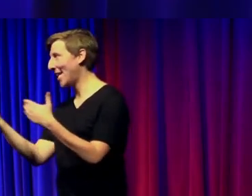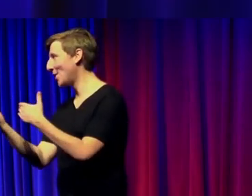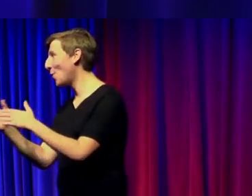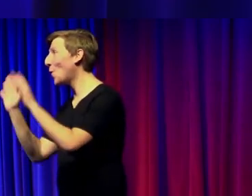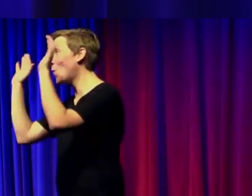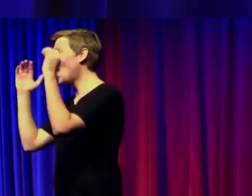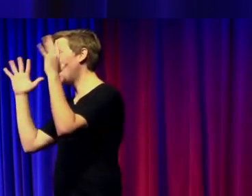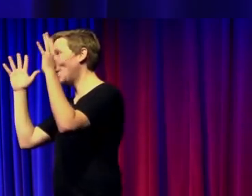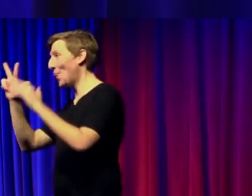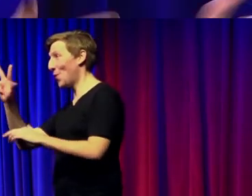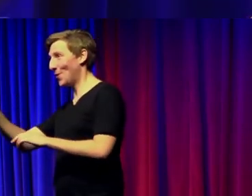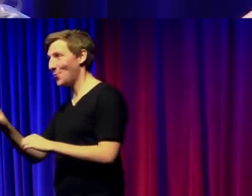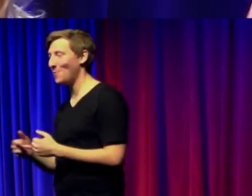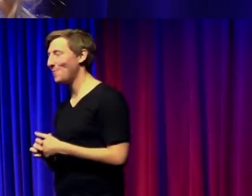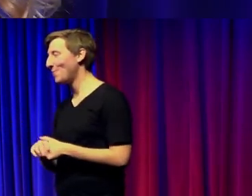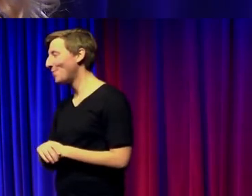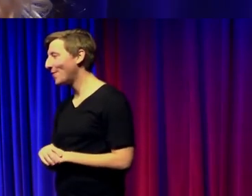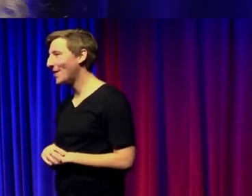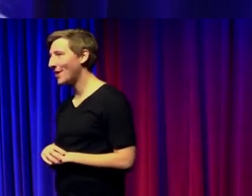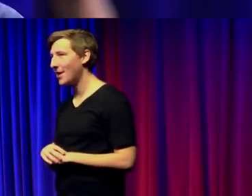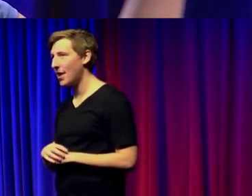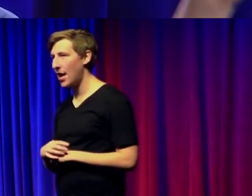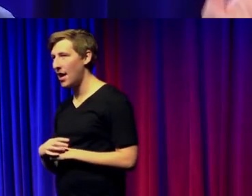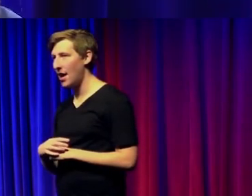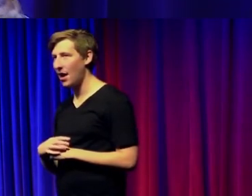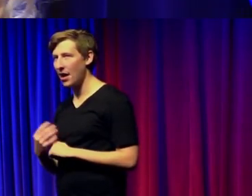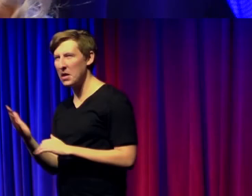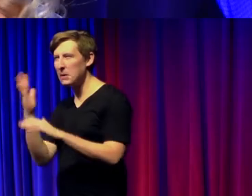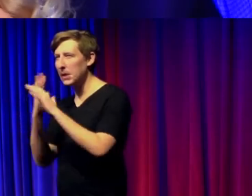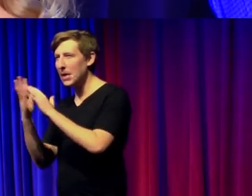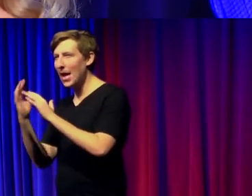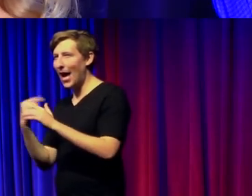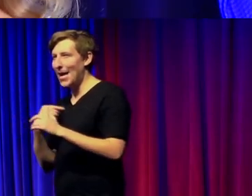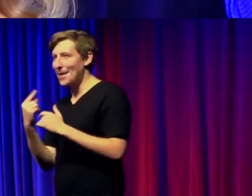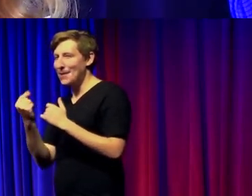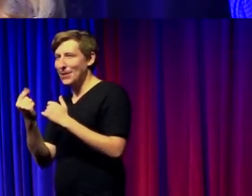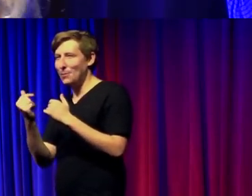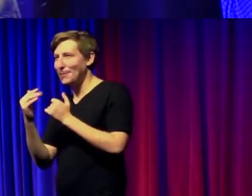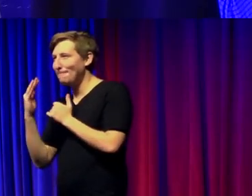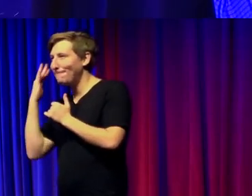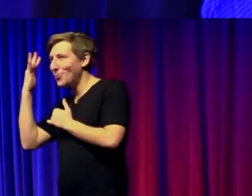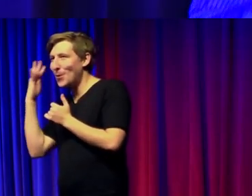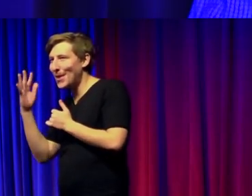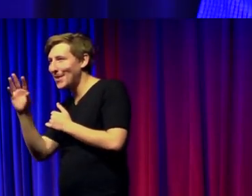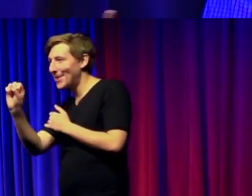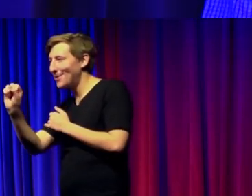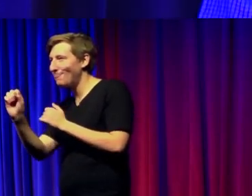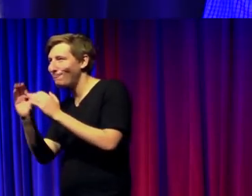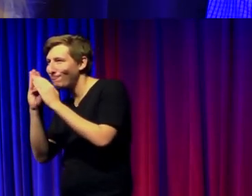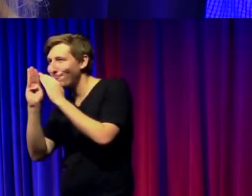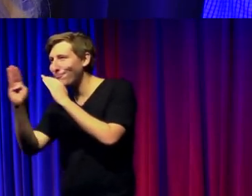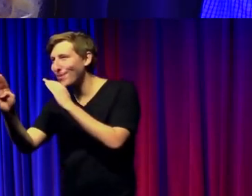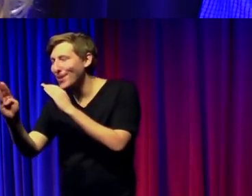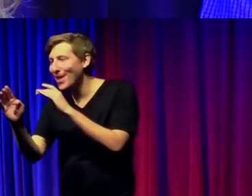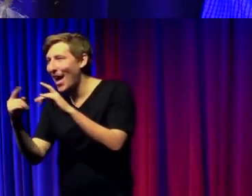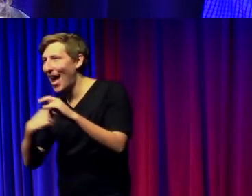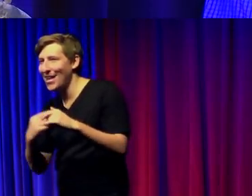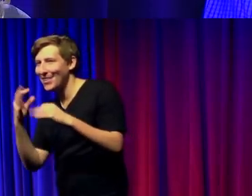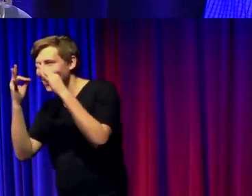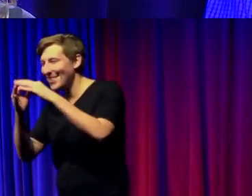When I was 27, I kind of had like a really wild streak and it was like anything can happen. And so it all started with, I went on a Tinder